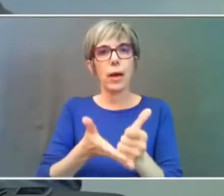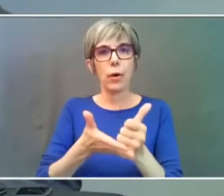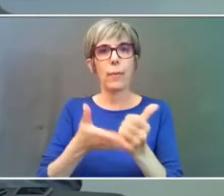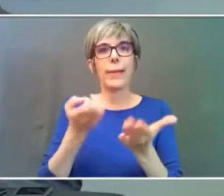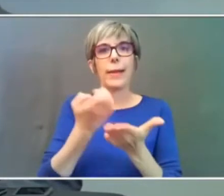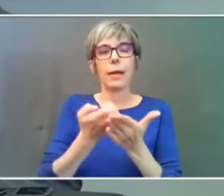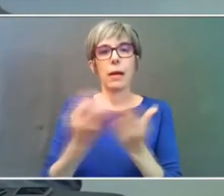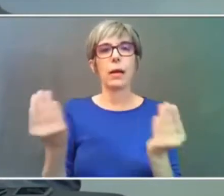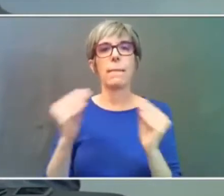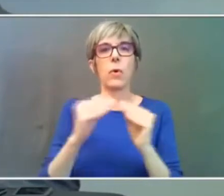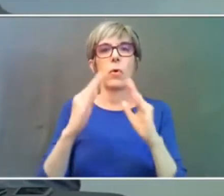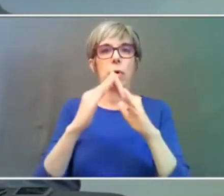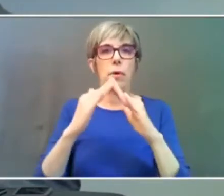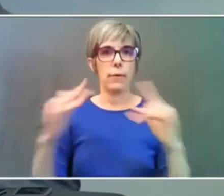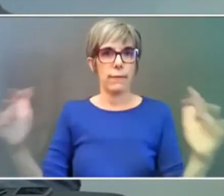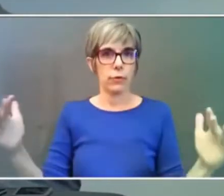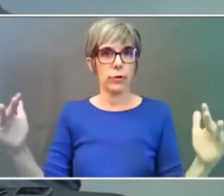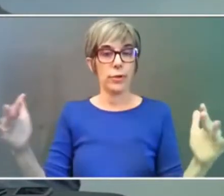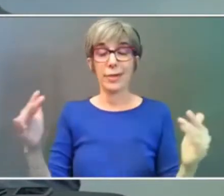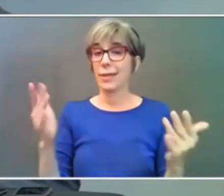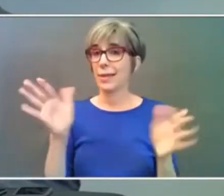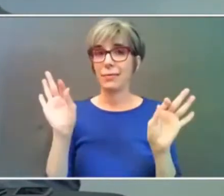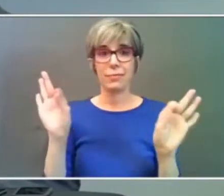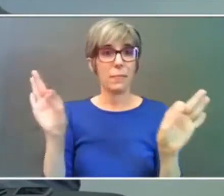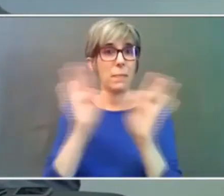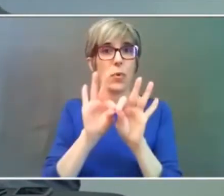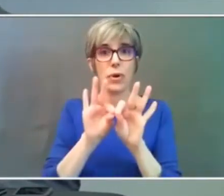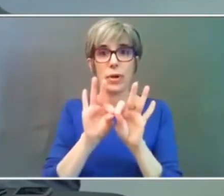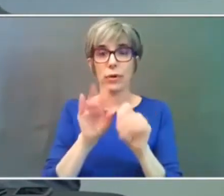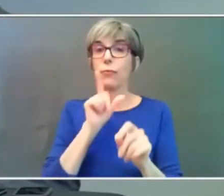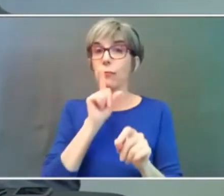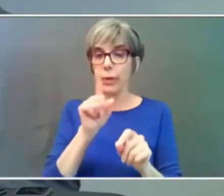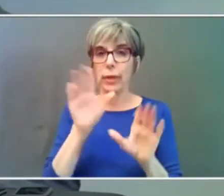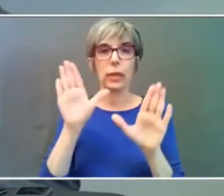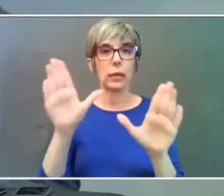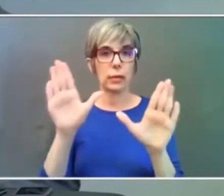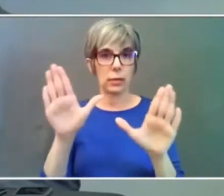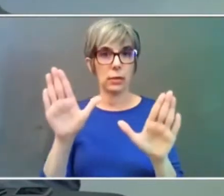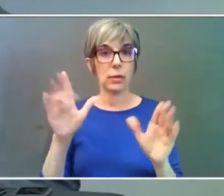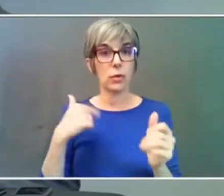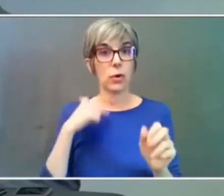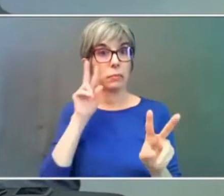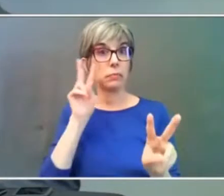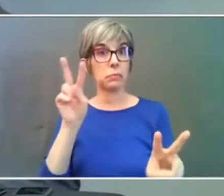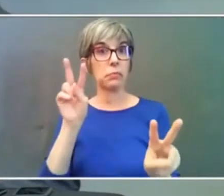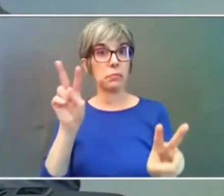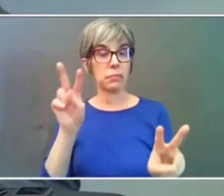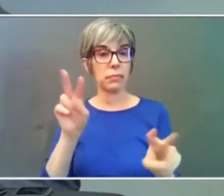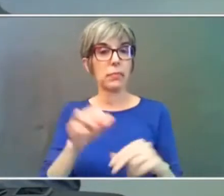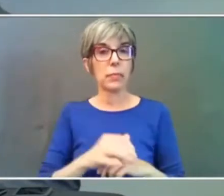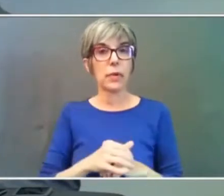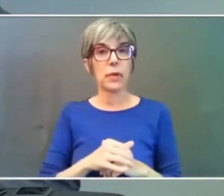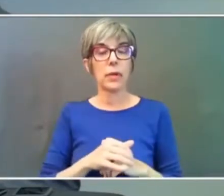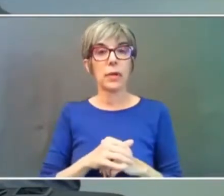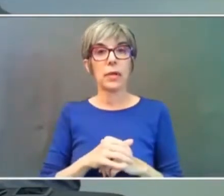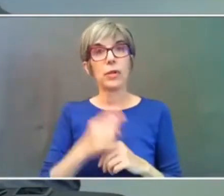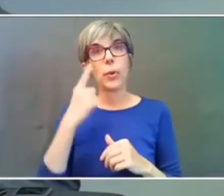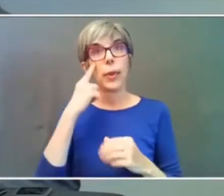think that's tremendous. I think it's super exciting to be in the space of medical